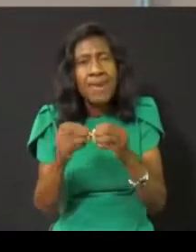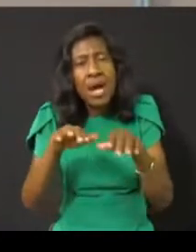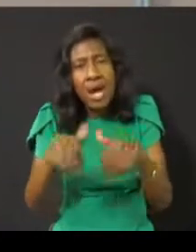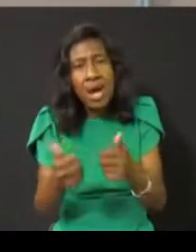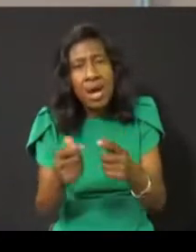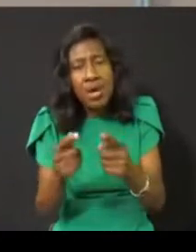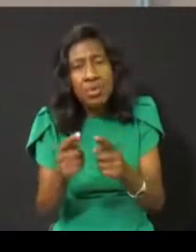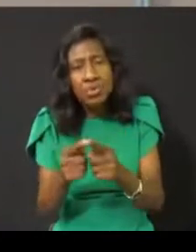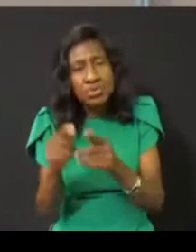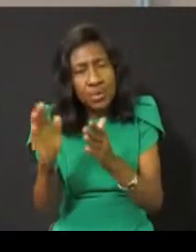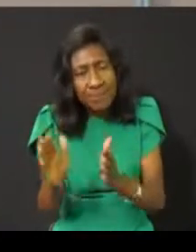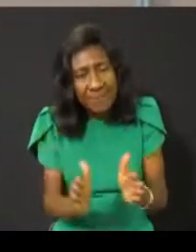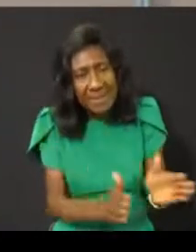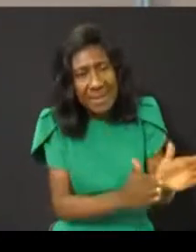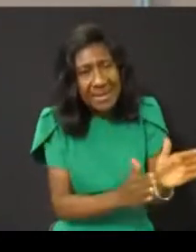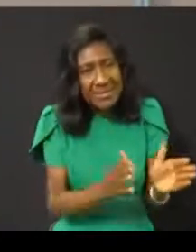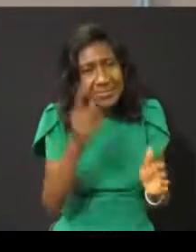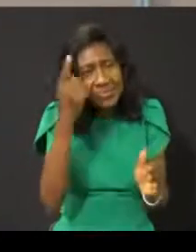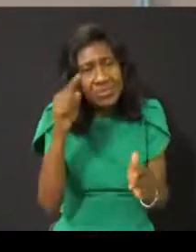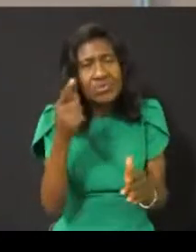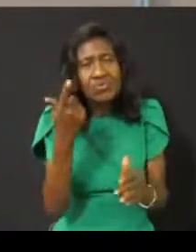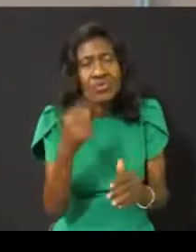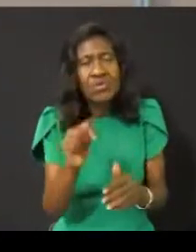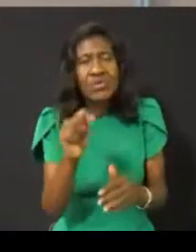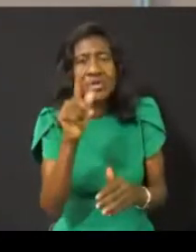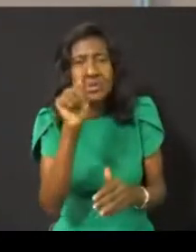strategy. All of this heightened